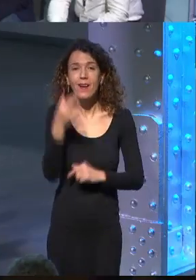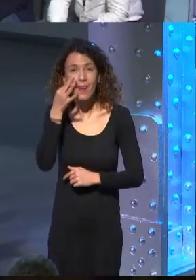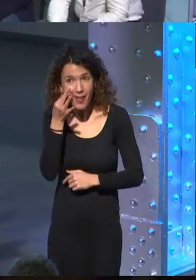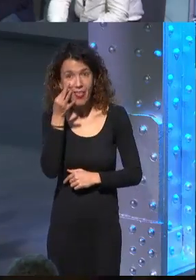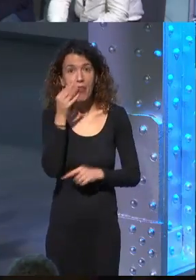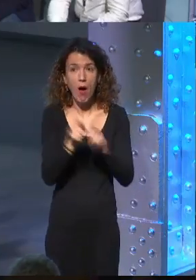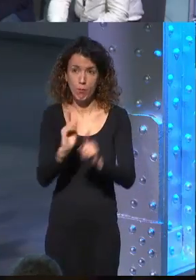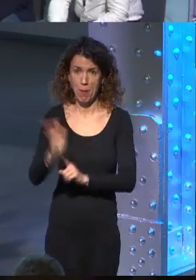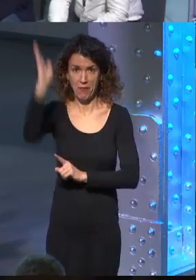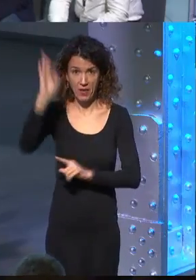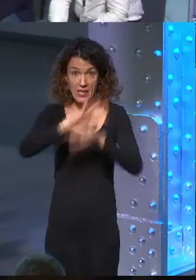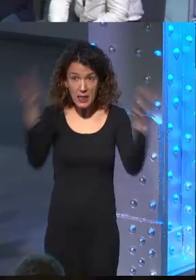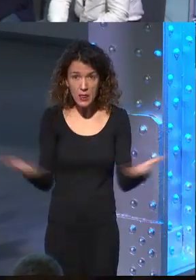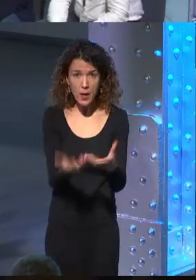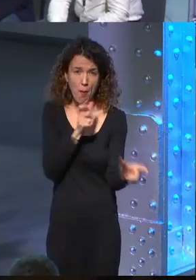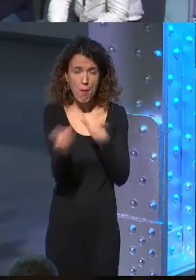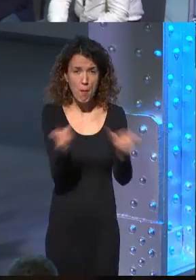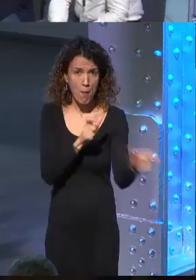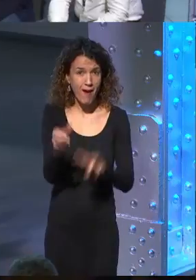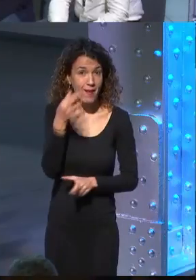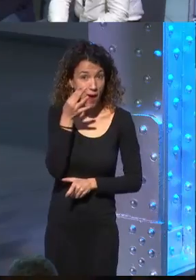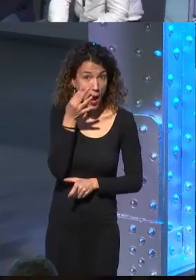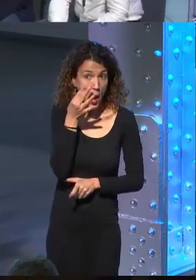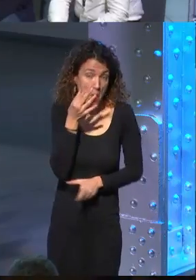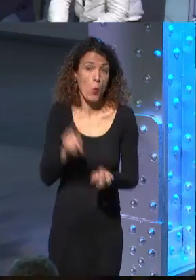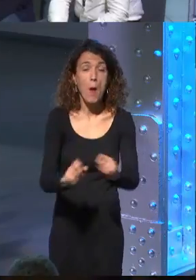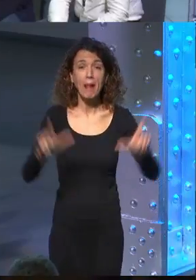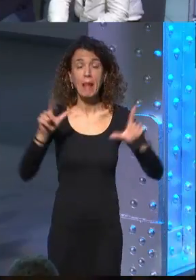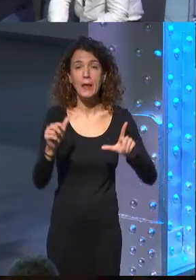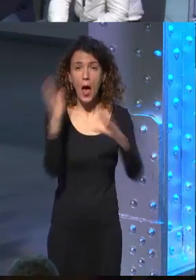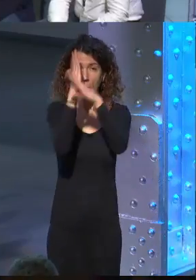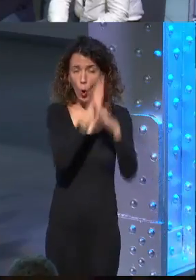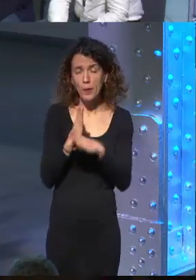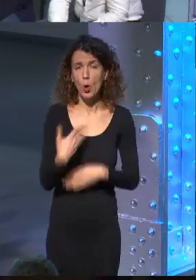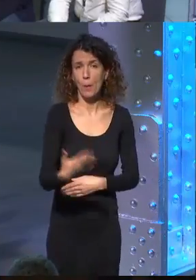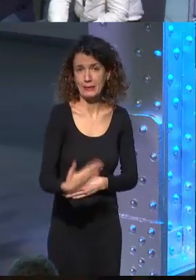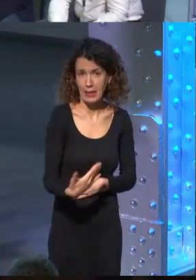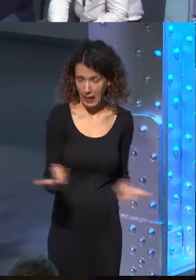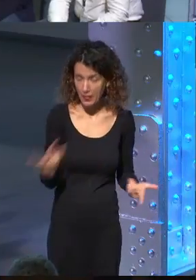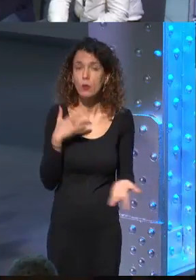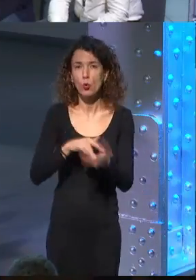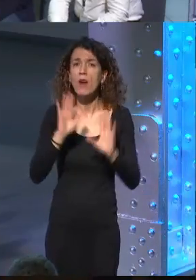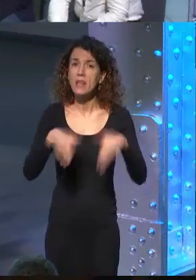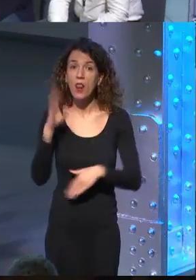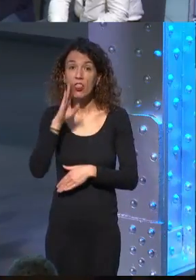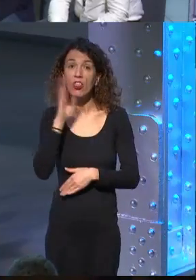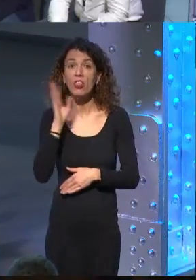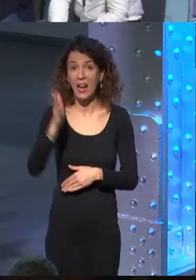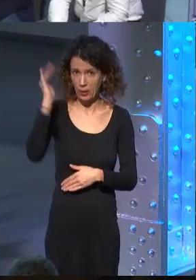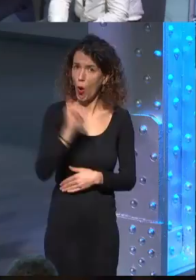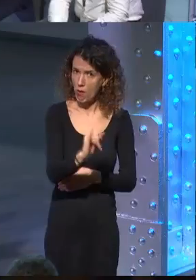never mind. I mean, and they are threatening or blaming someone through the internet. But as you are behind a